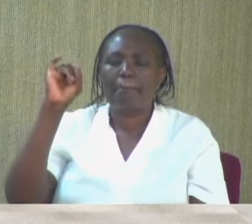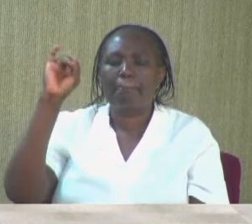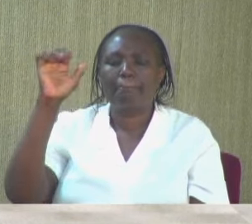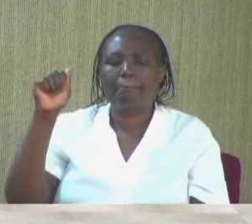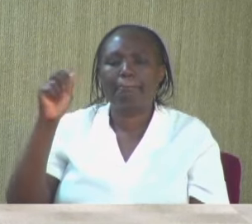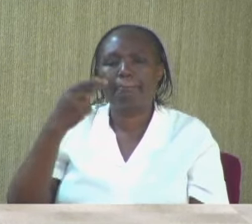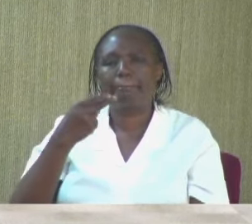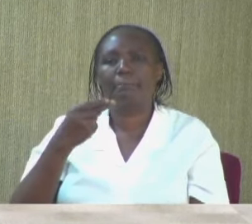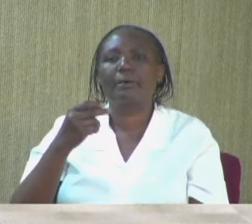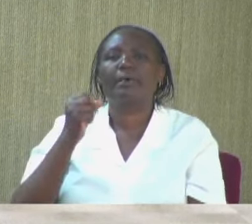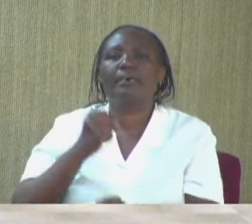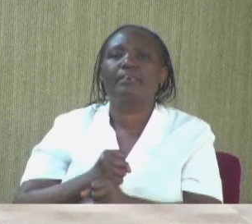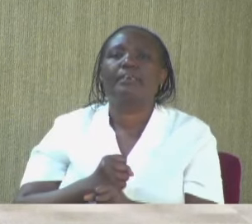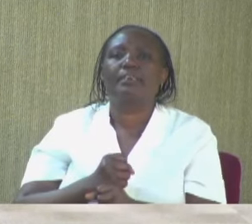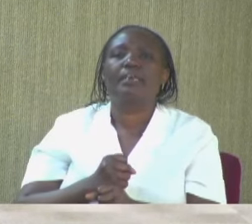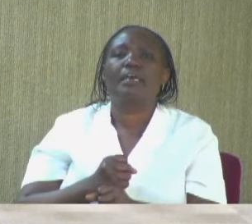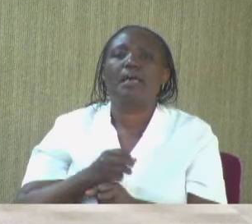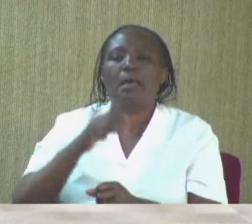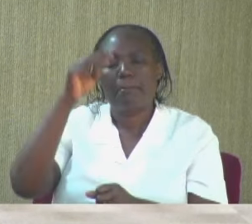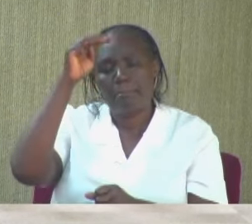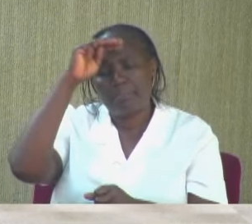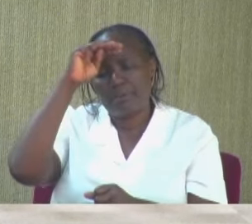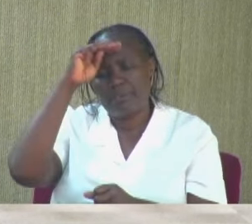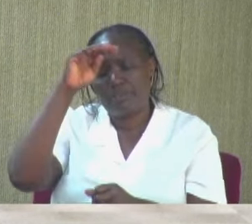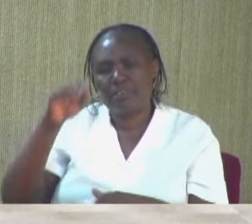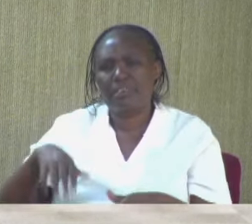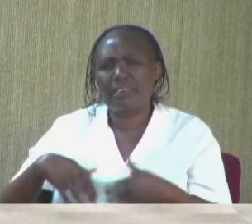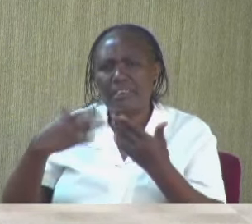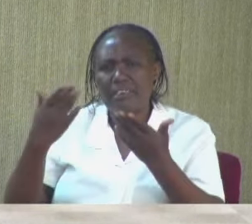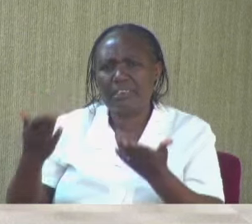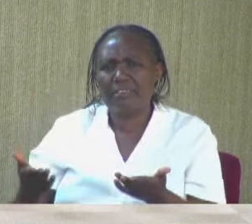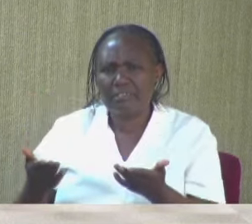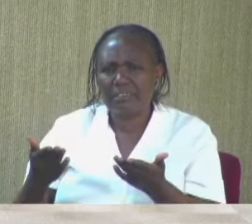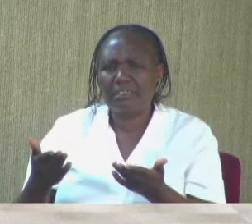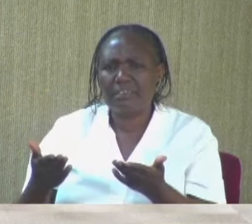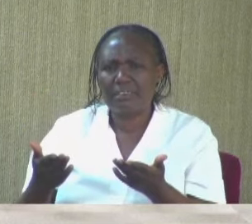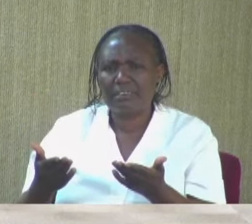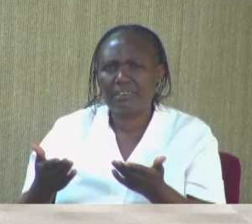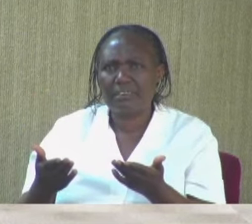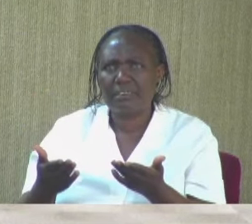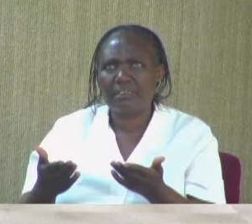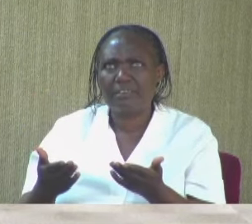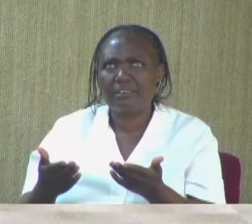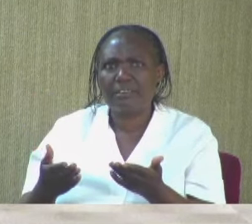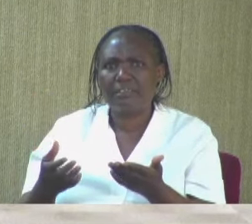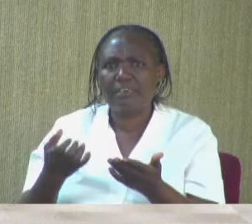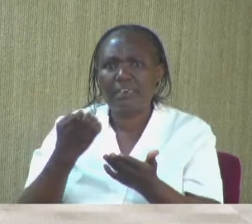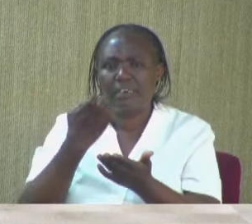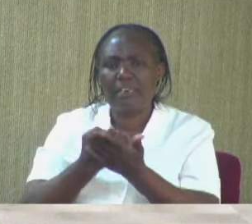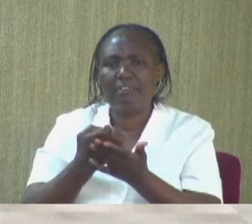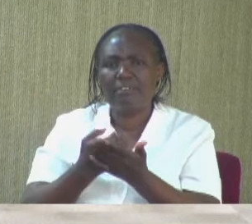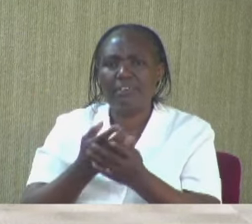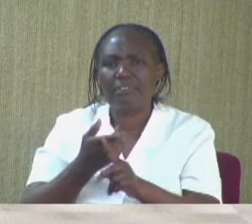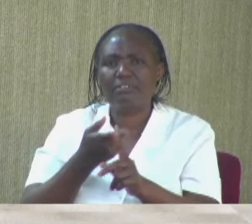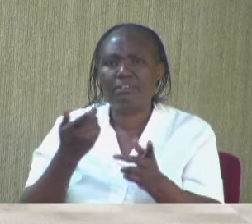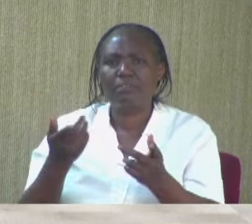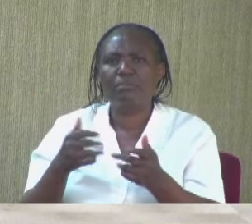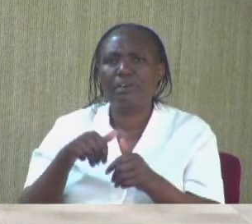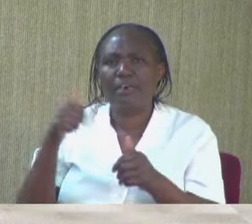to be giving credit or citation of where he's getting his expression from. Let's read one